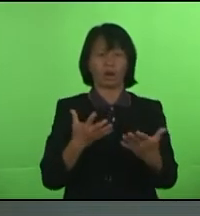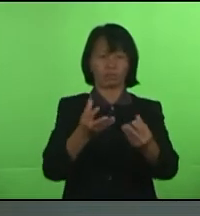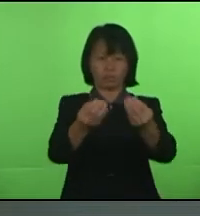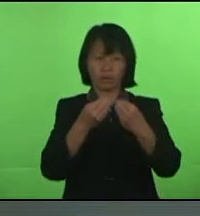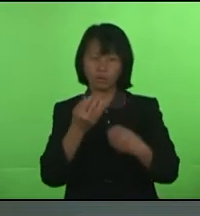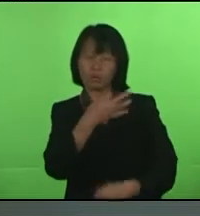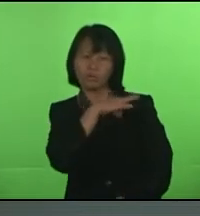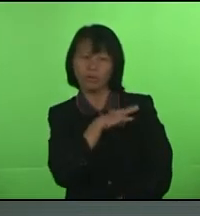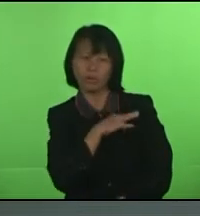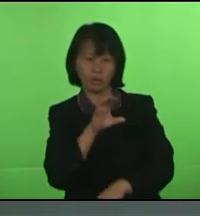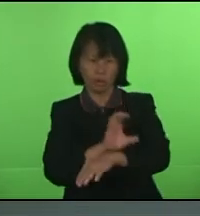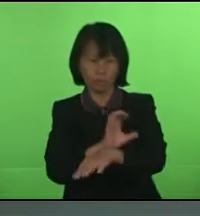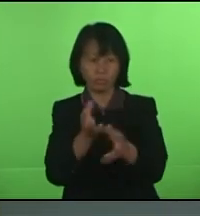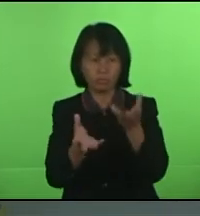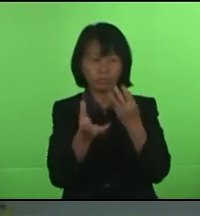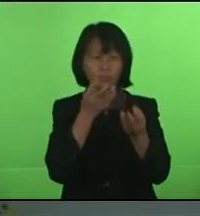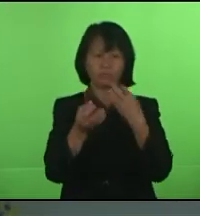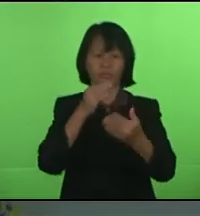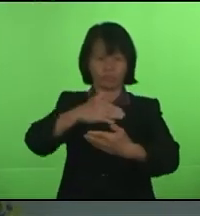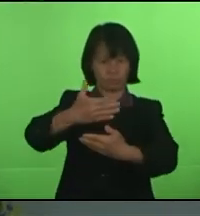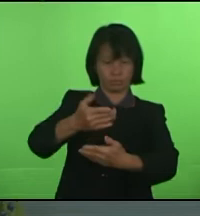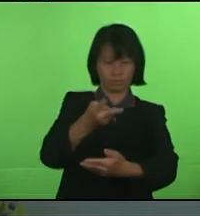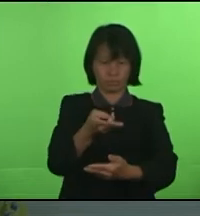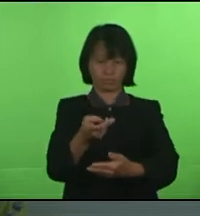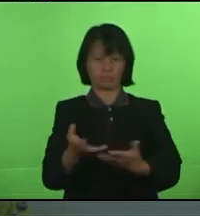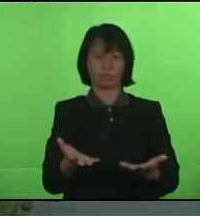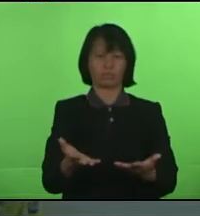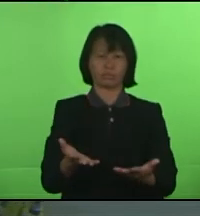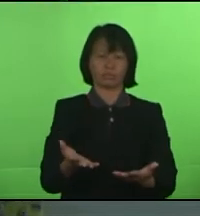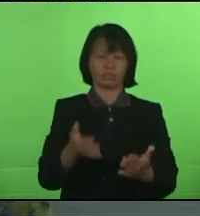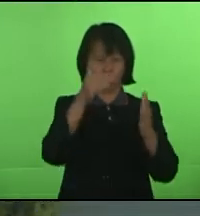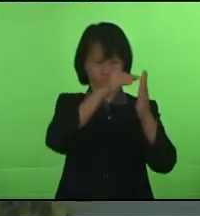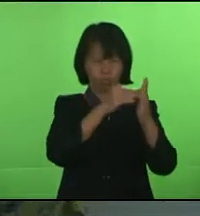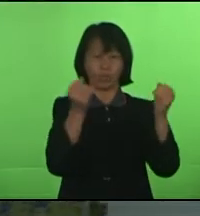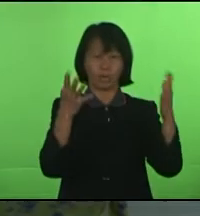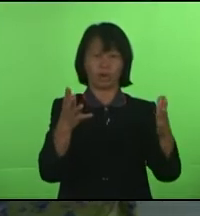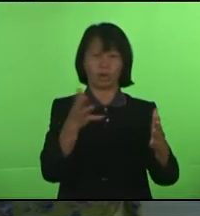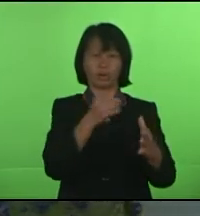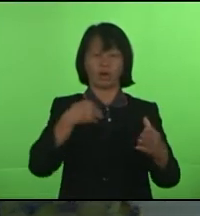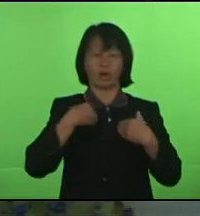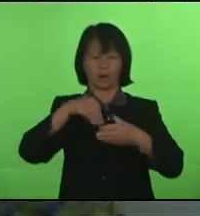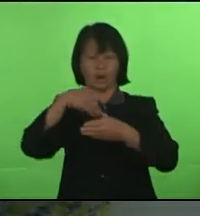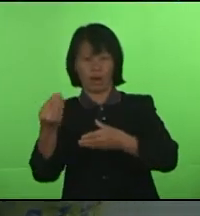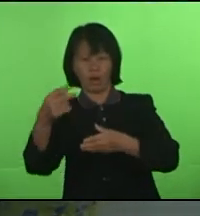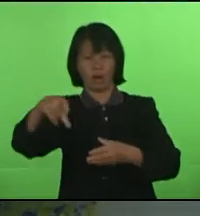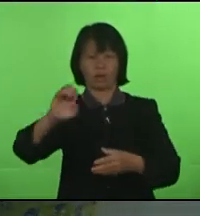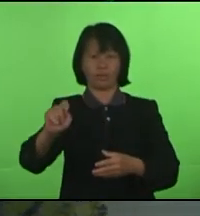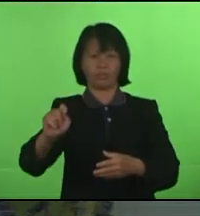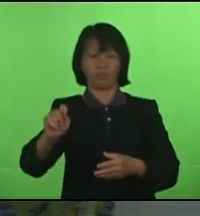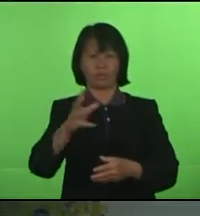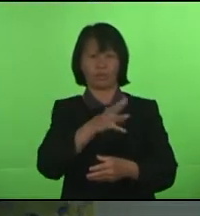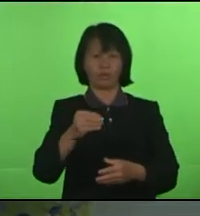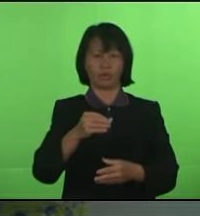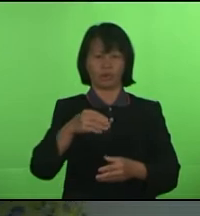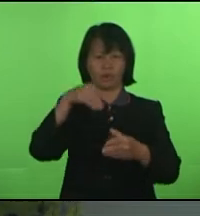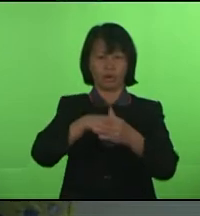gives you benefit in. It is the input, it involves input and output at the other end of the spectrum,